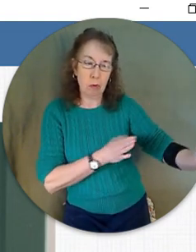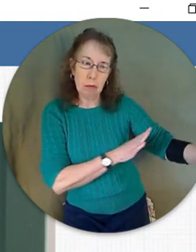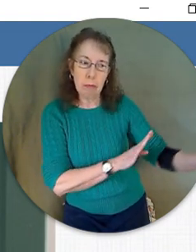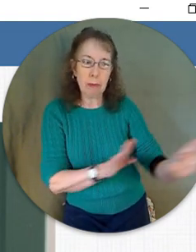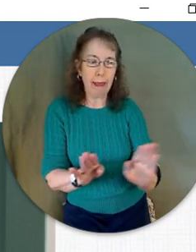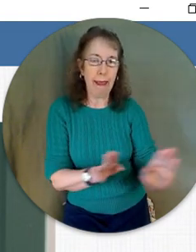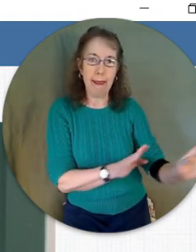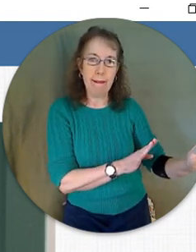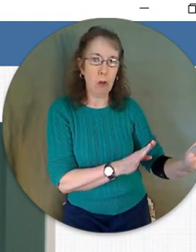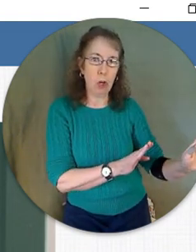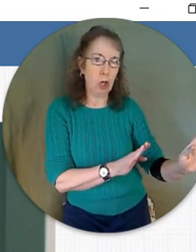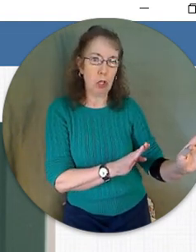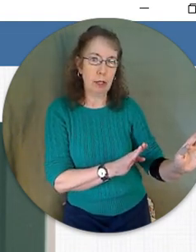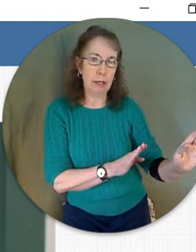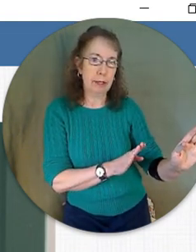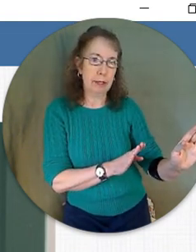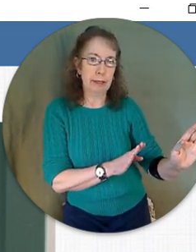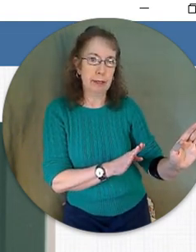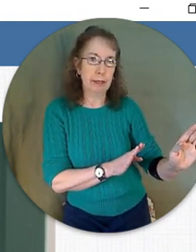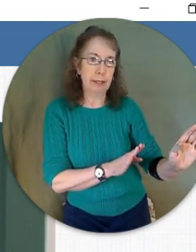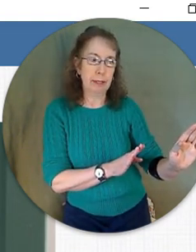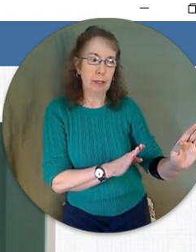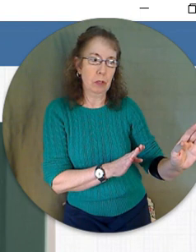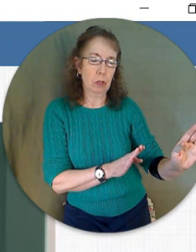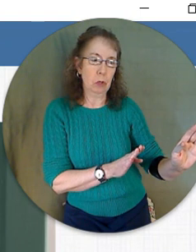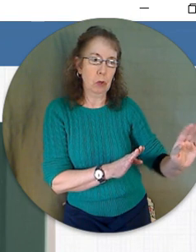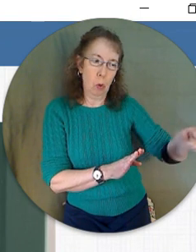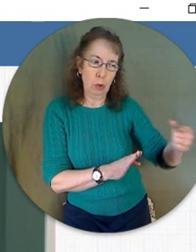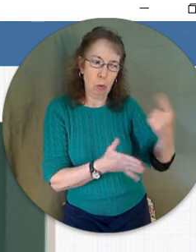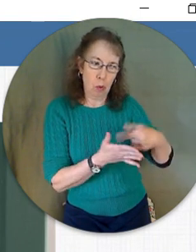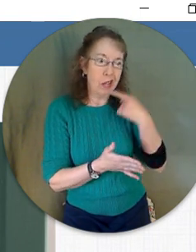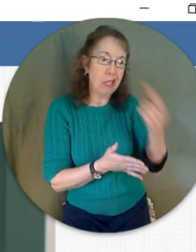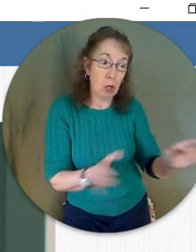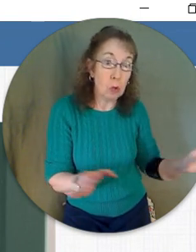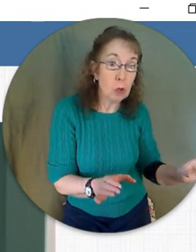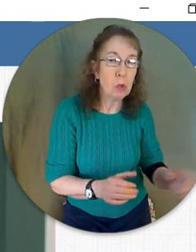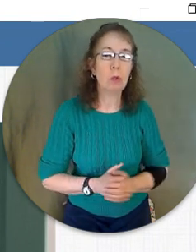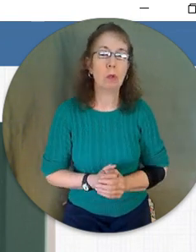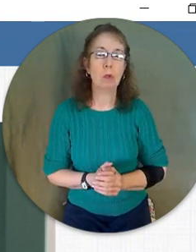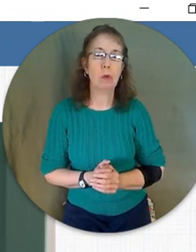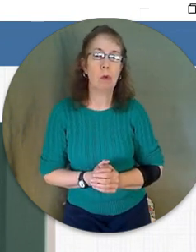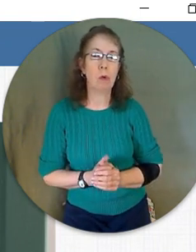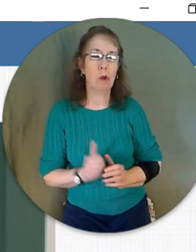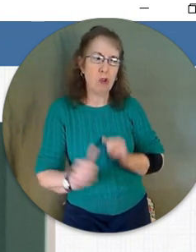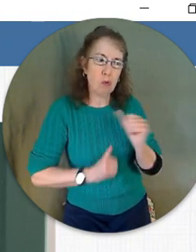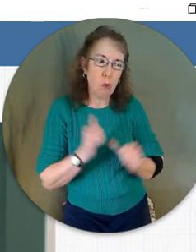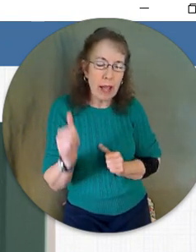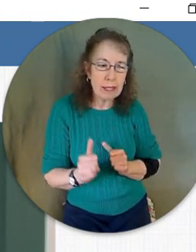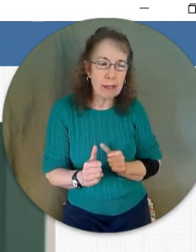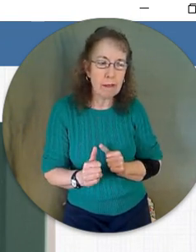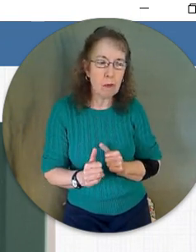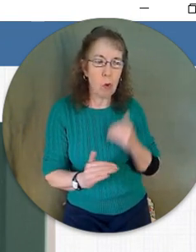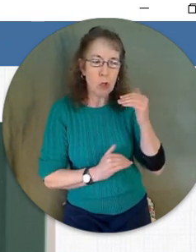their to be towards you, aggressive or needy behavior towards someone